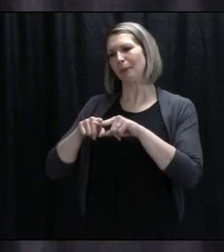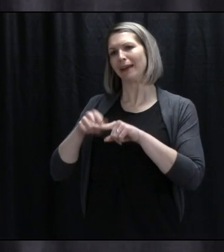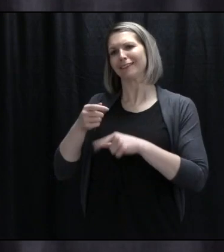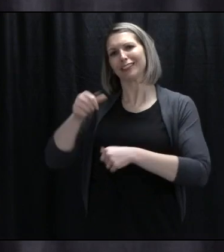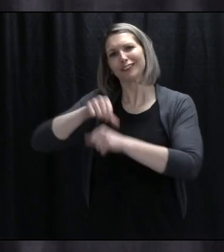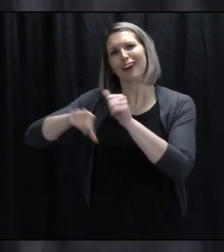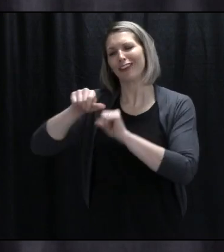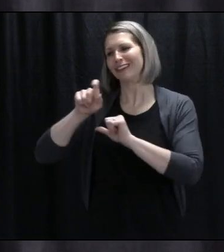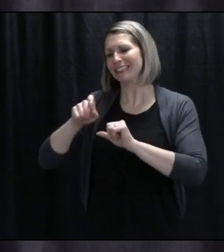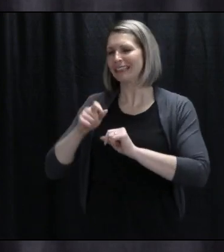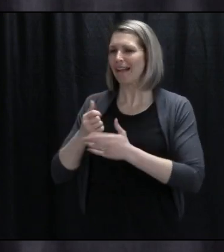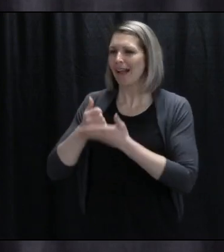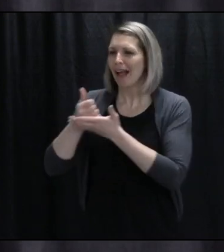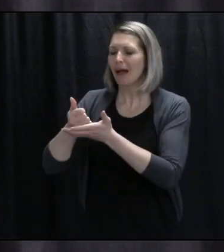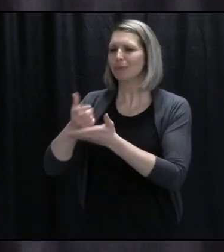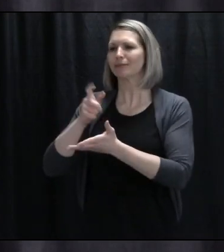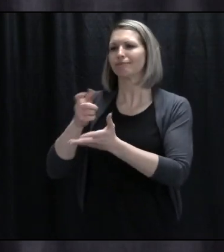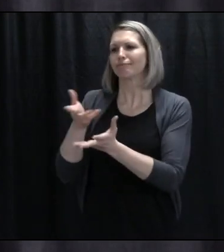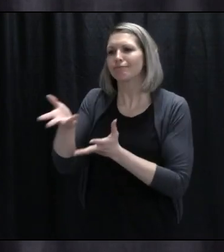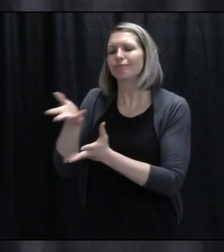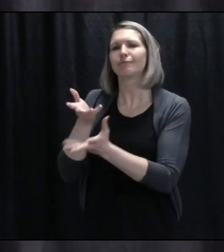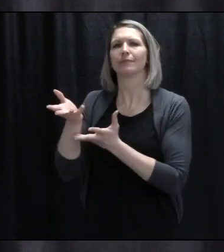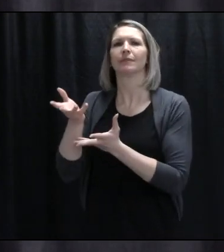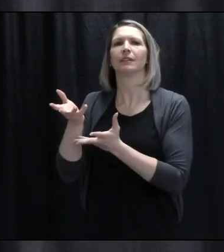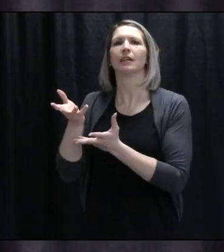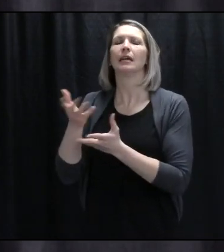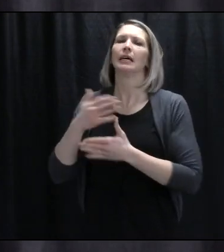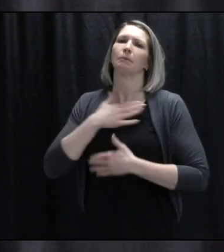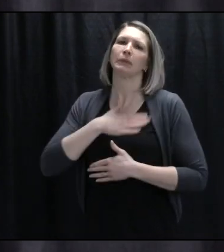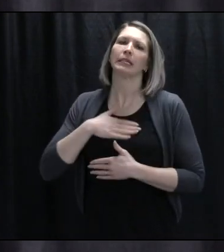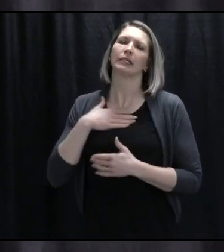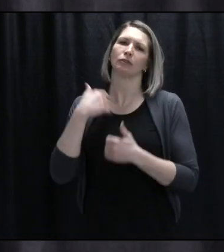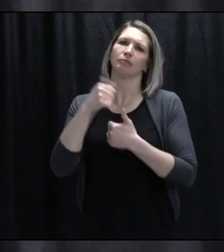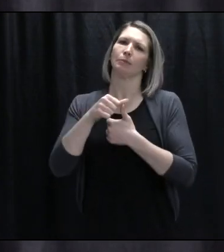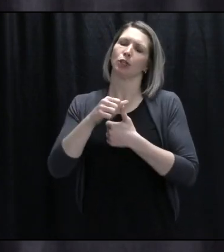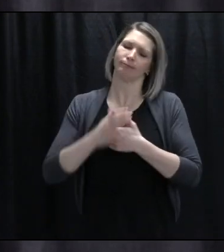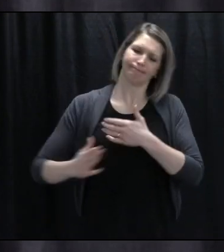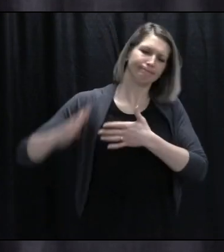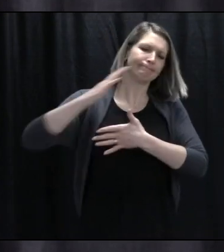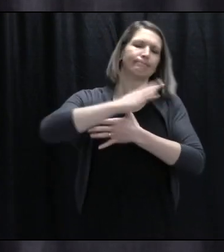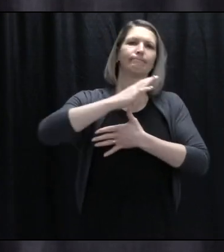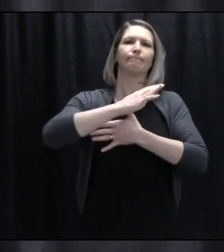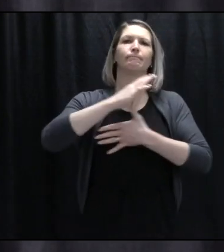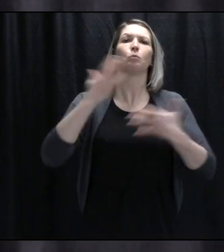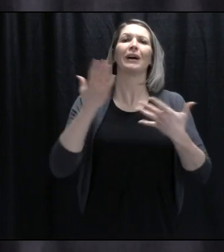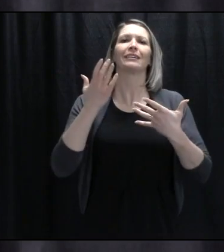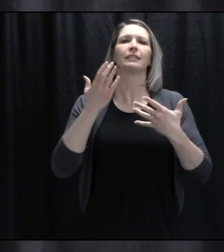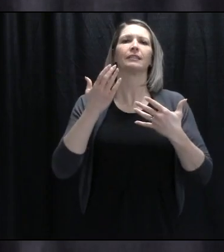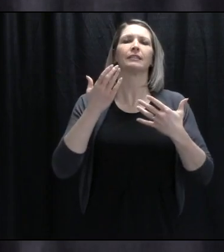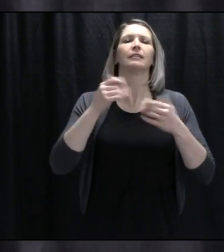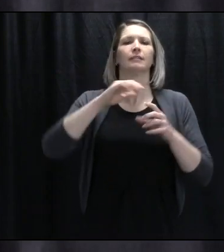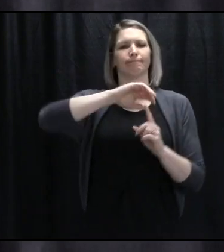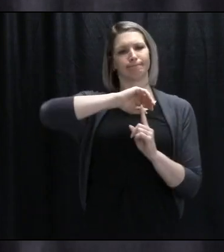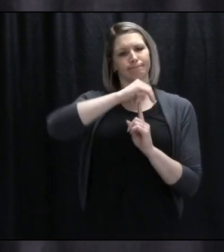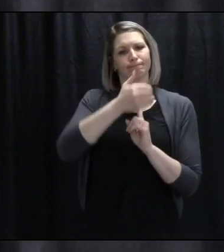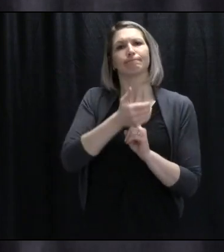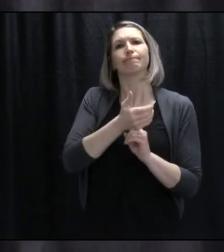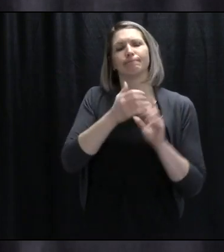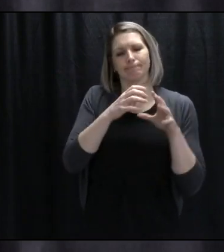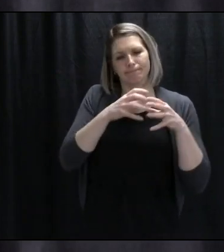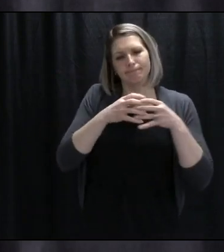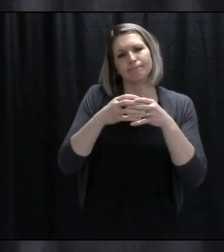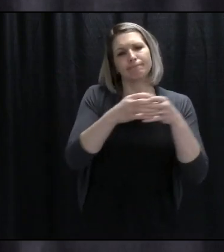to stay safe in your bubble and do not break anyone else's. Our collective actions will have a significant impact on